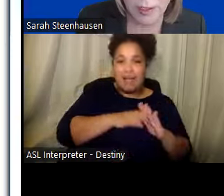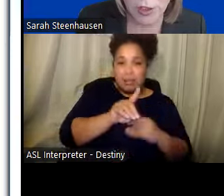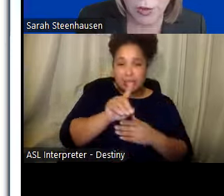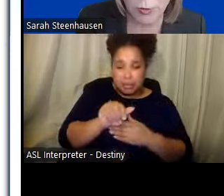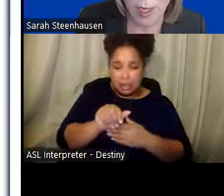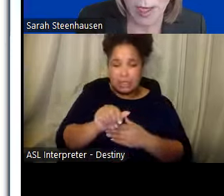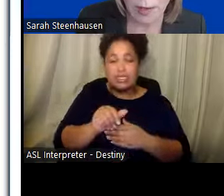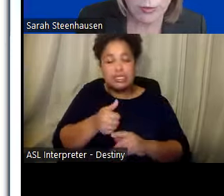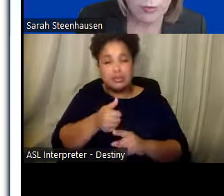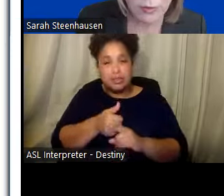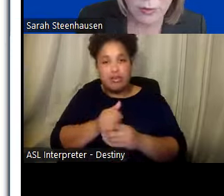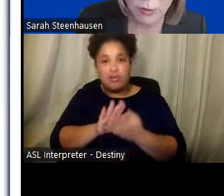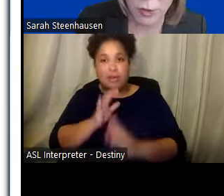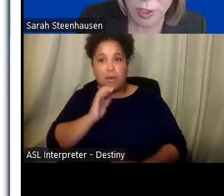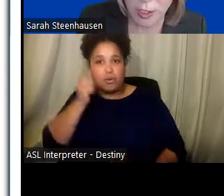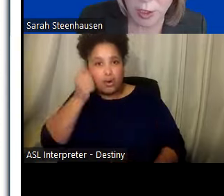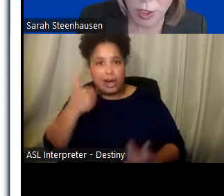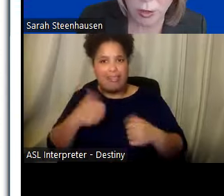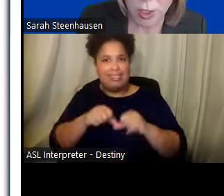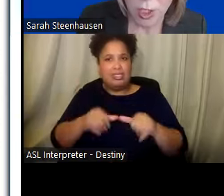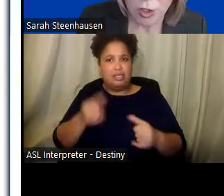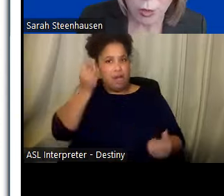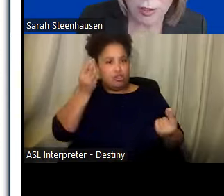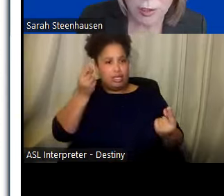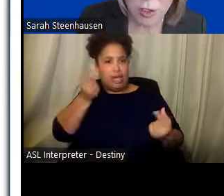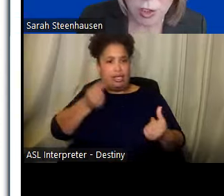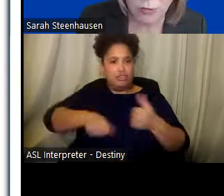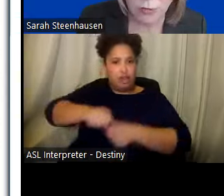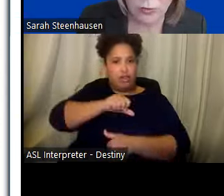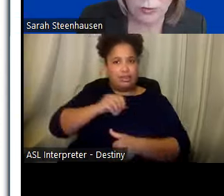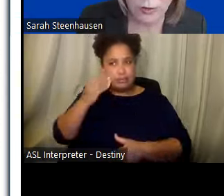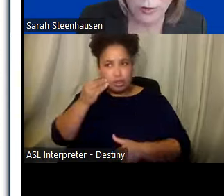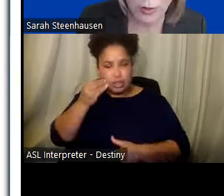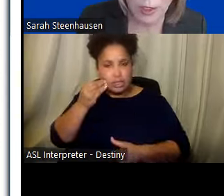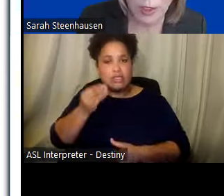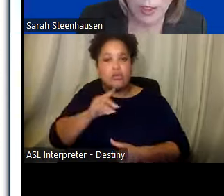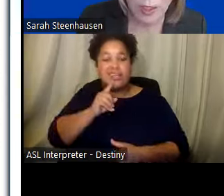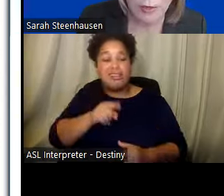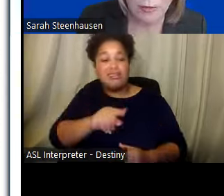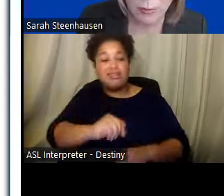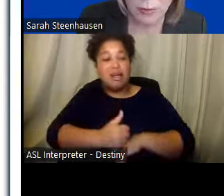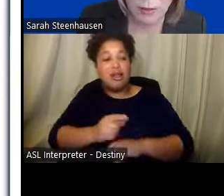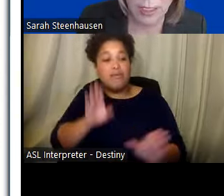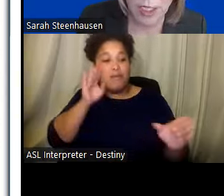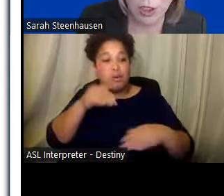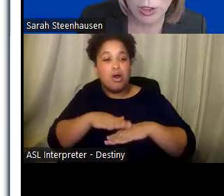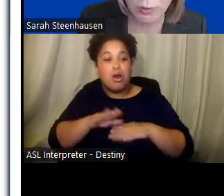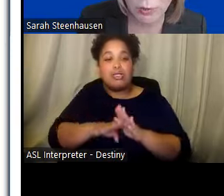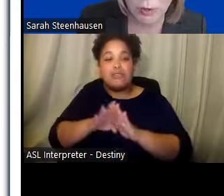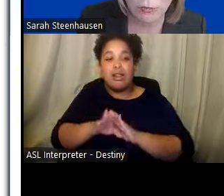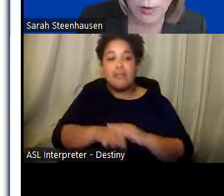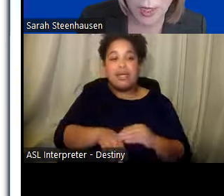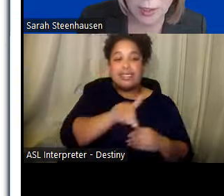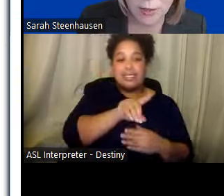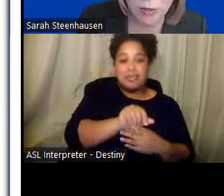and the need to have these systems understand each other. So this initiative focuses on creating a disability and aging